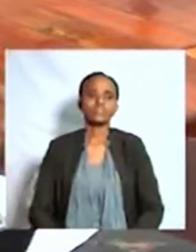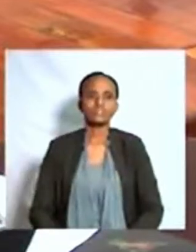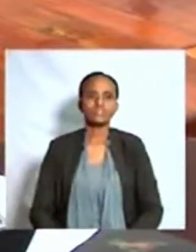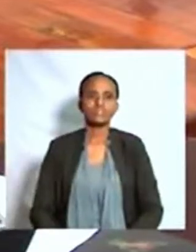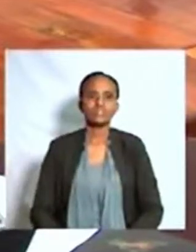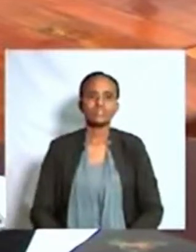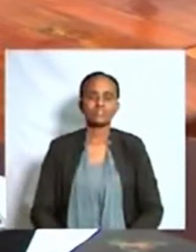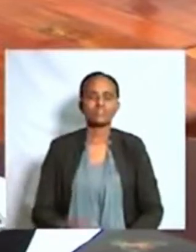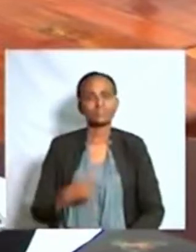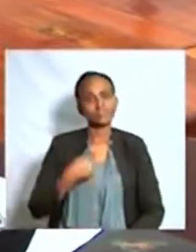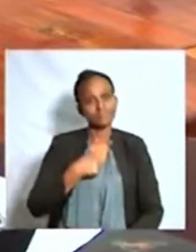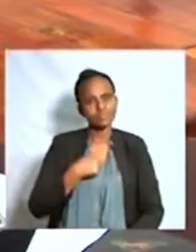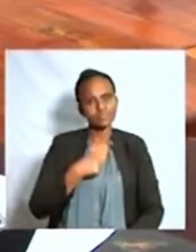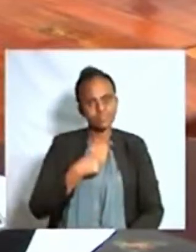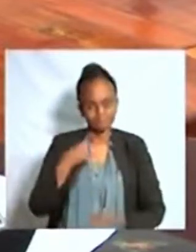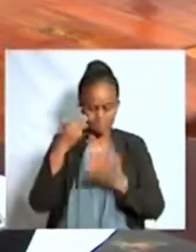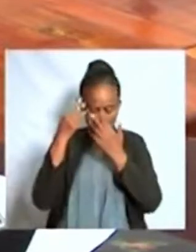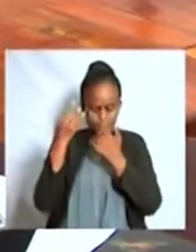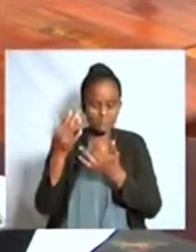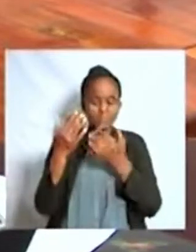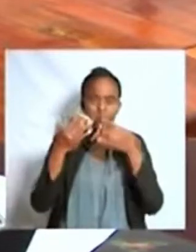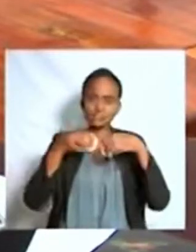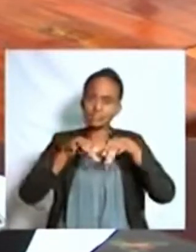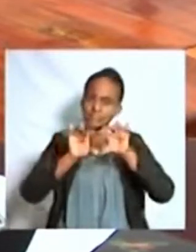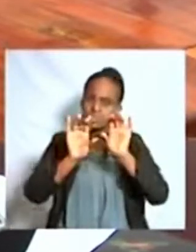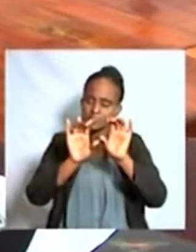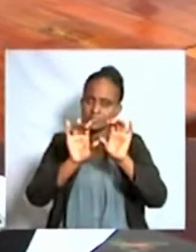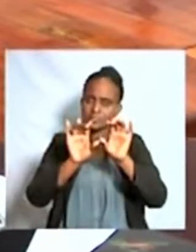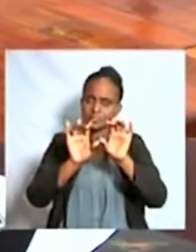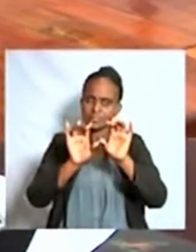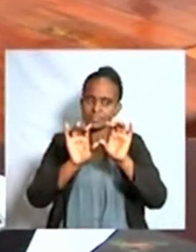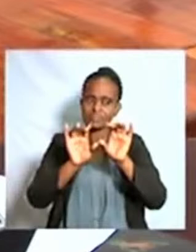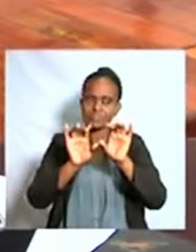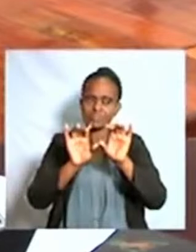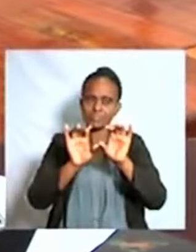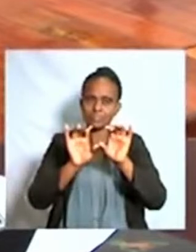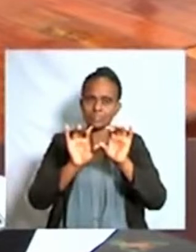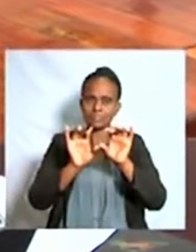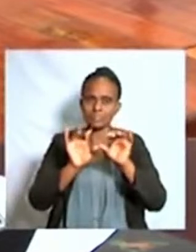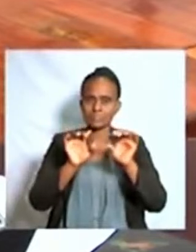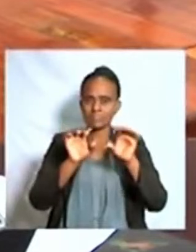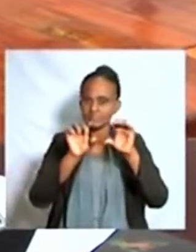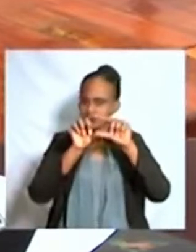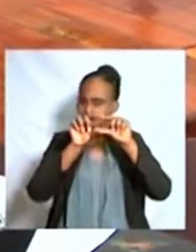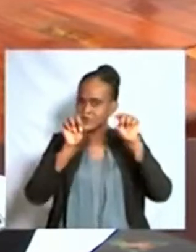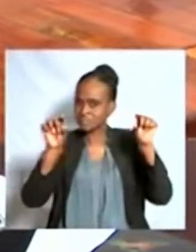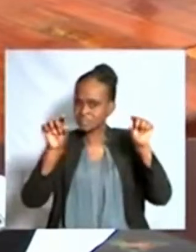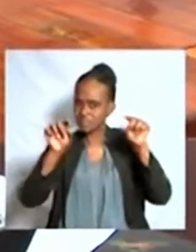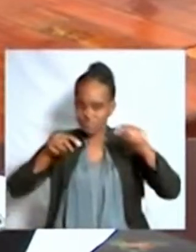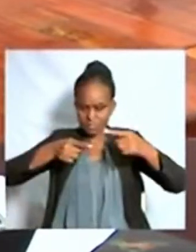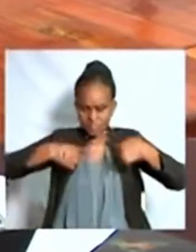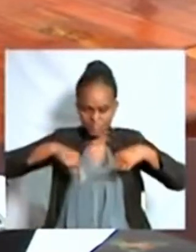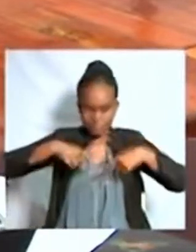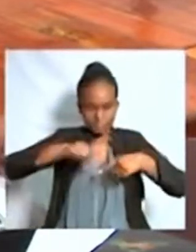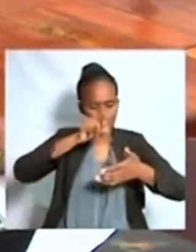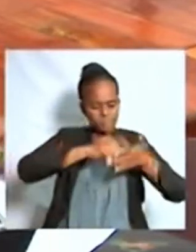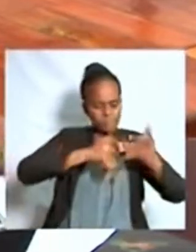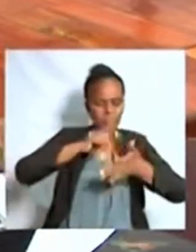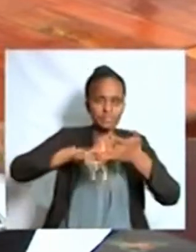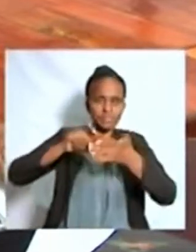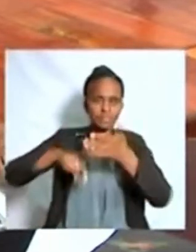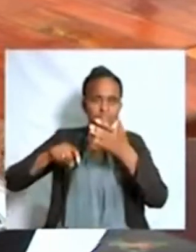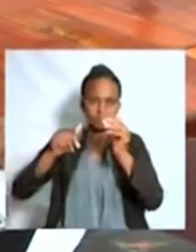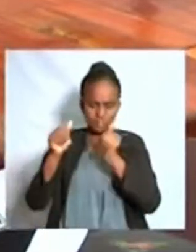Please I wish to go ahead. I wish to proceed to Serial 1, local taxes. The action